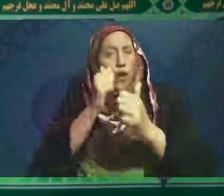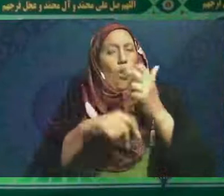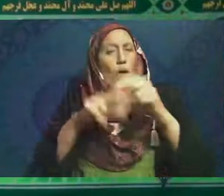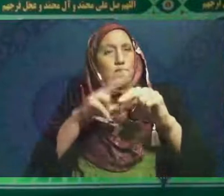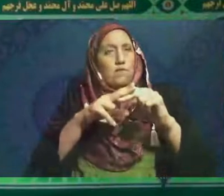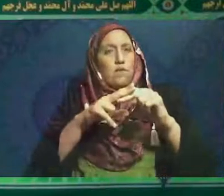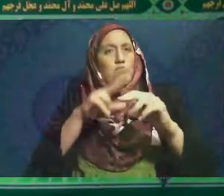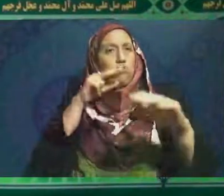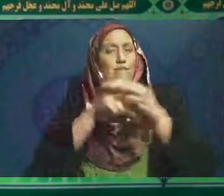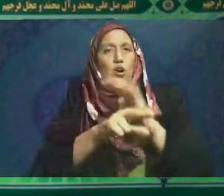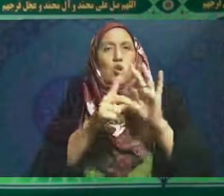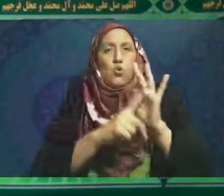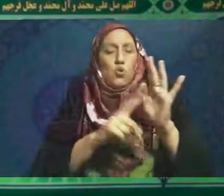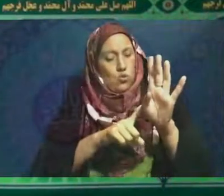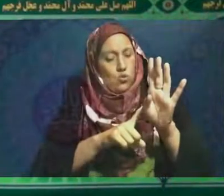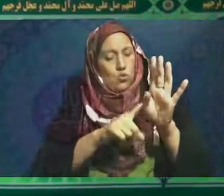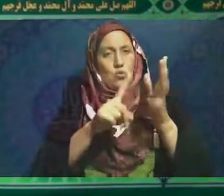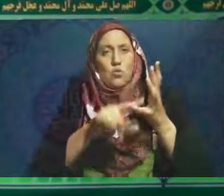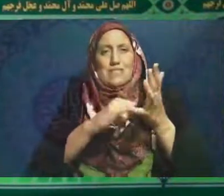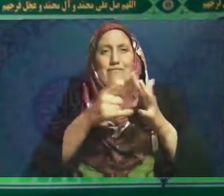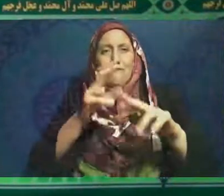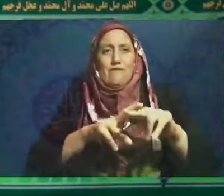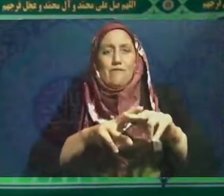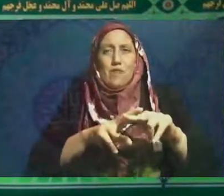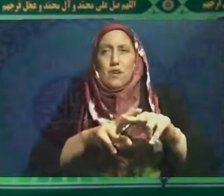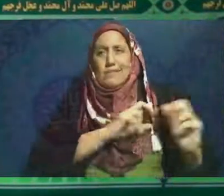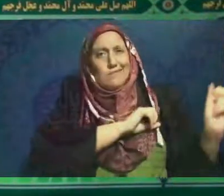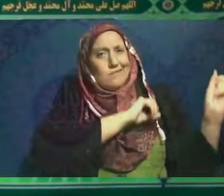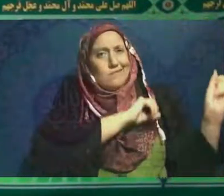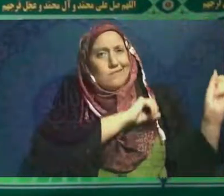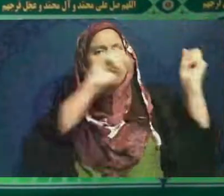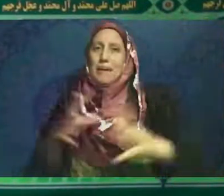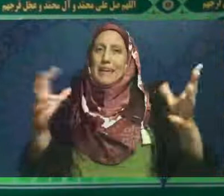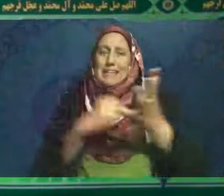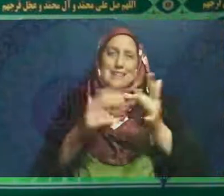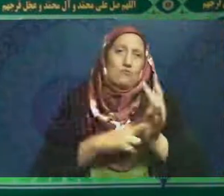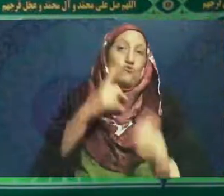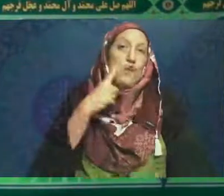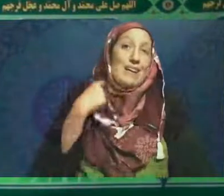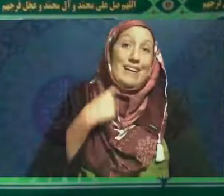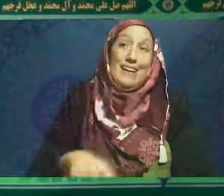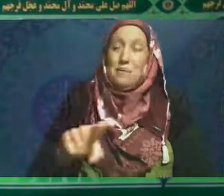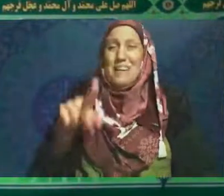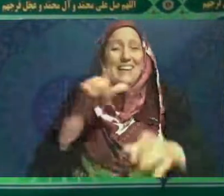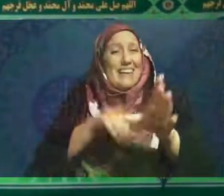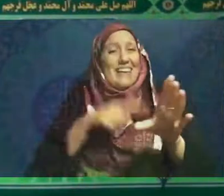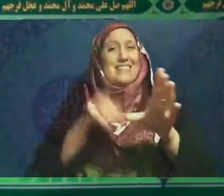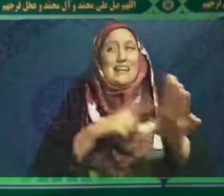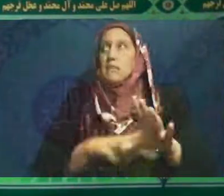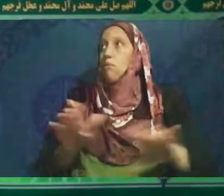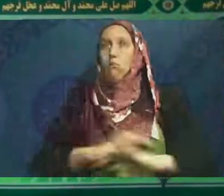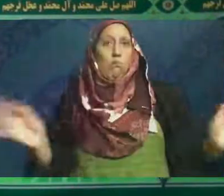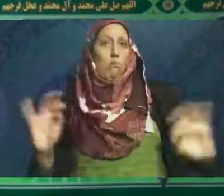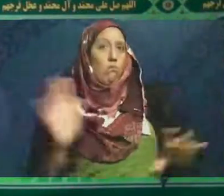and the intercession was given to them. They received the intercession. First. Second condition is